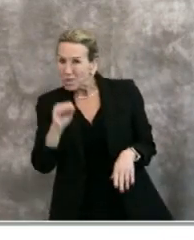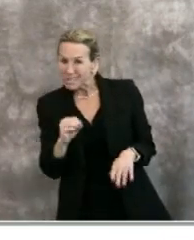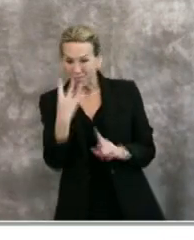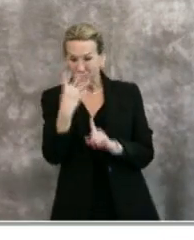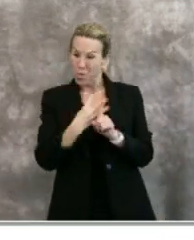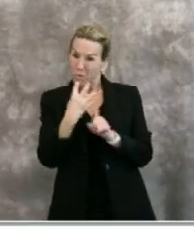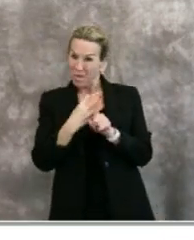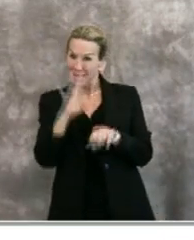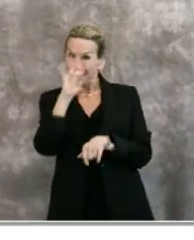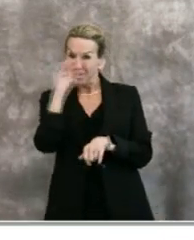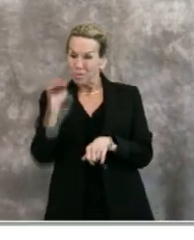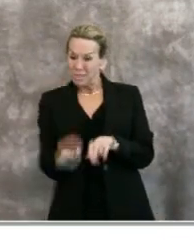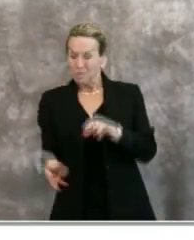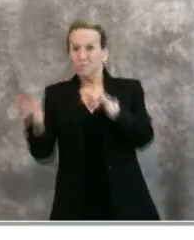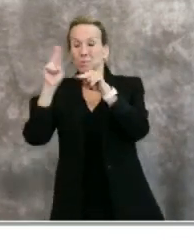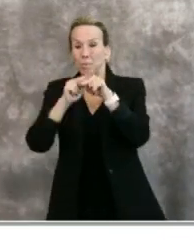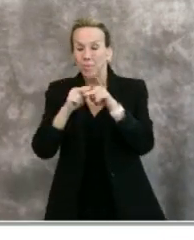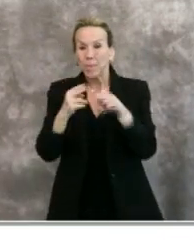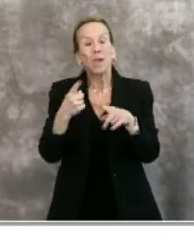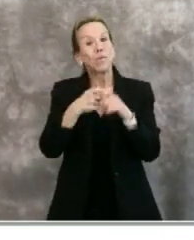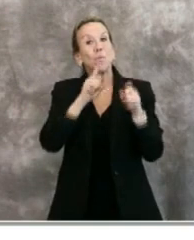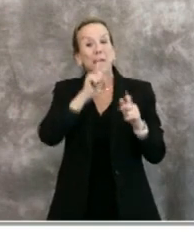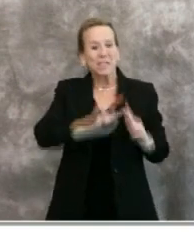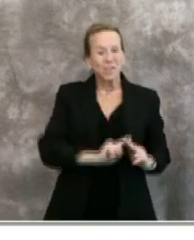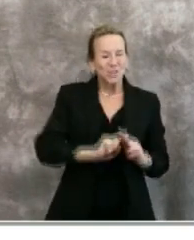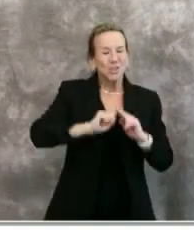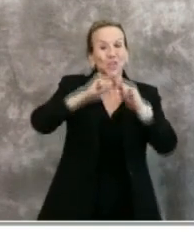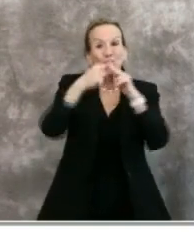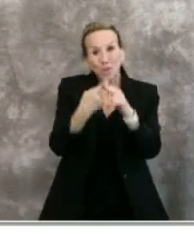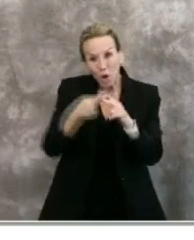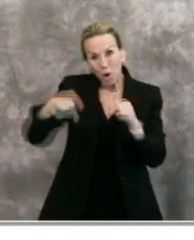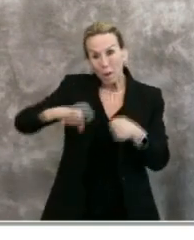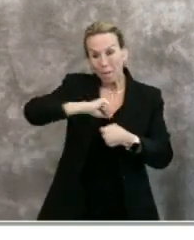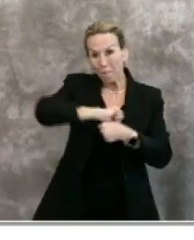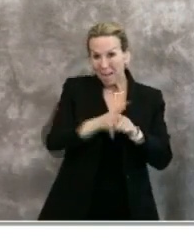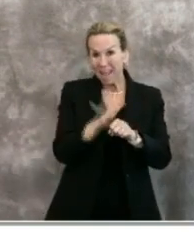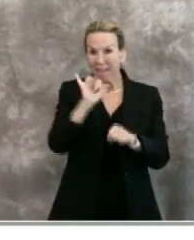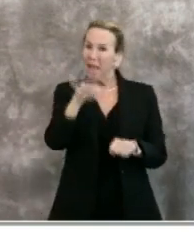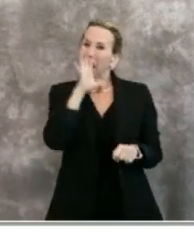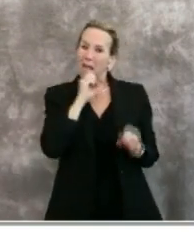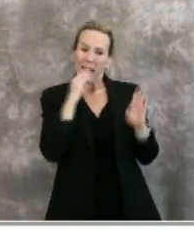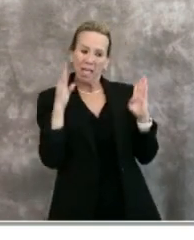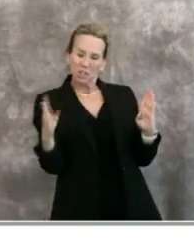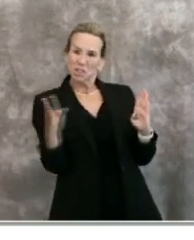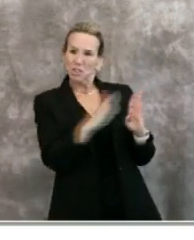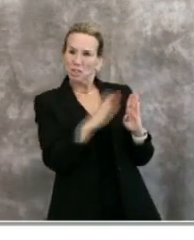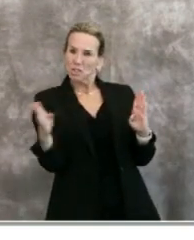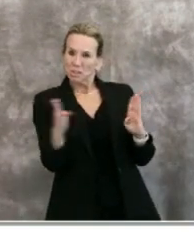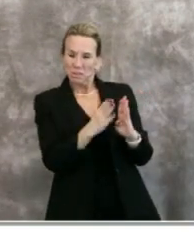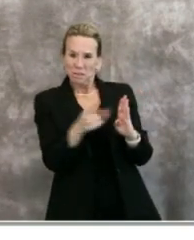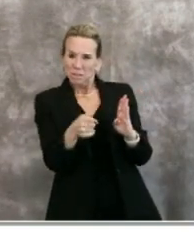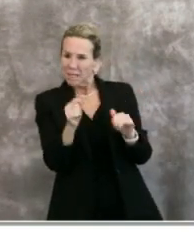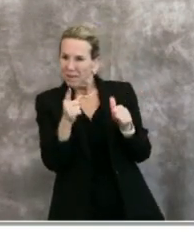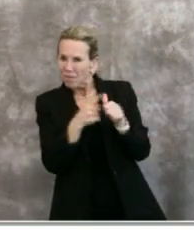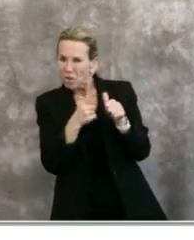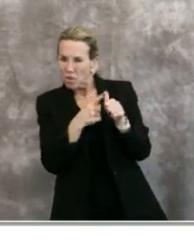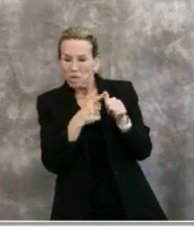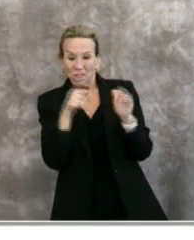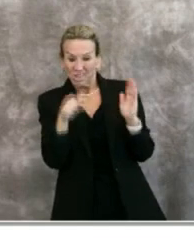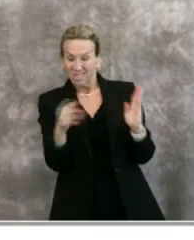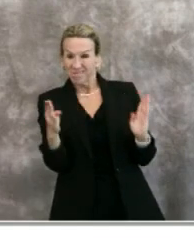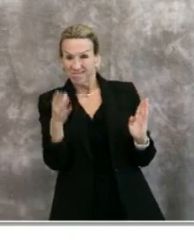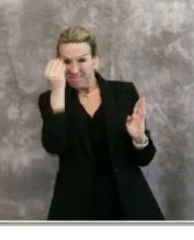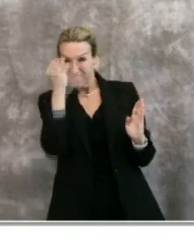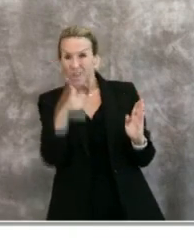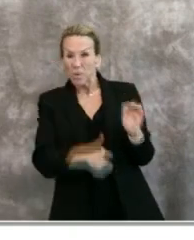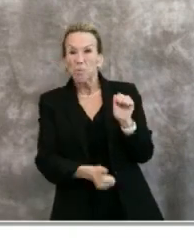19%. And from the very start of this pandemic, the individuals in this age group, 9,084 or 51% of our